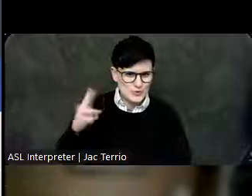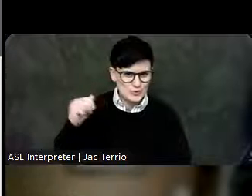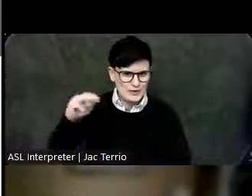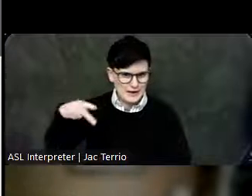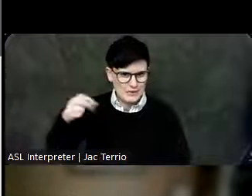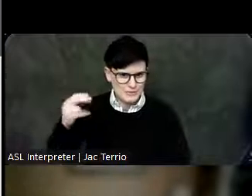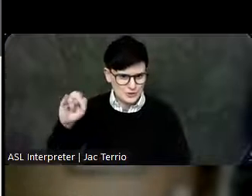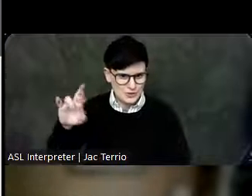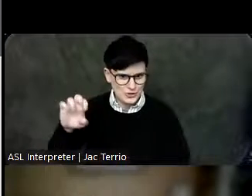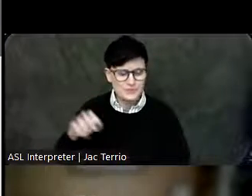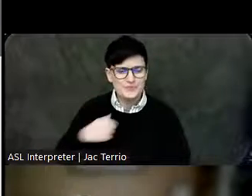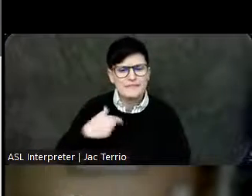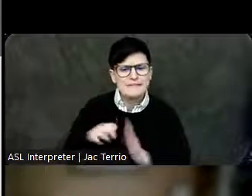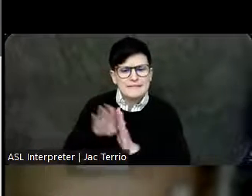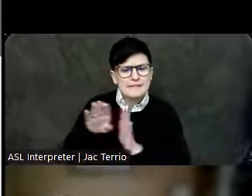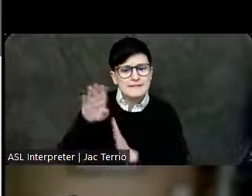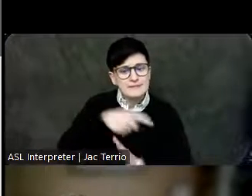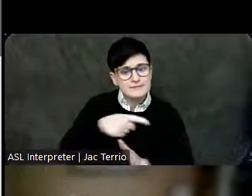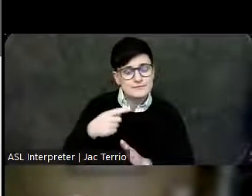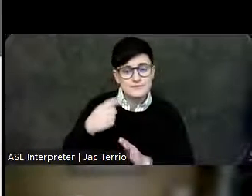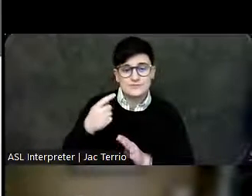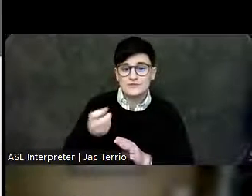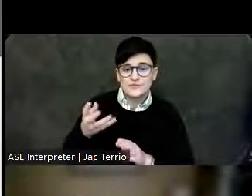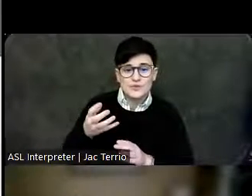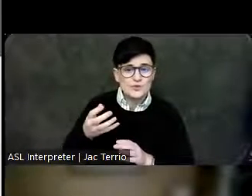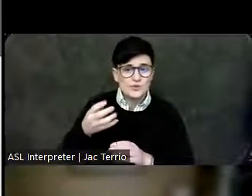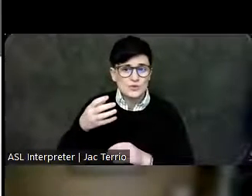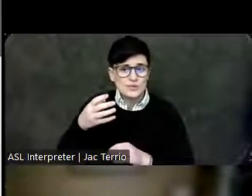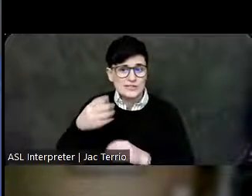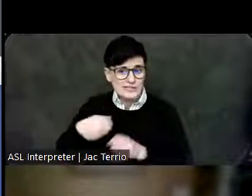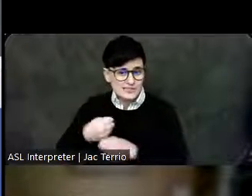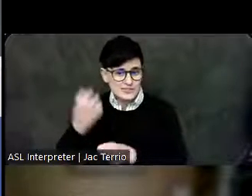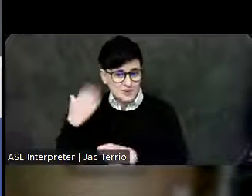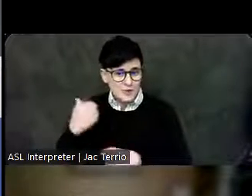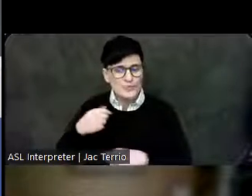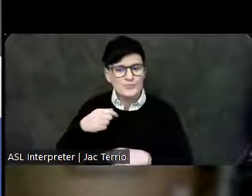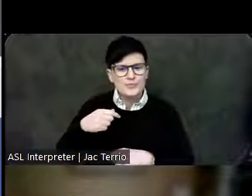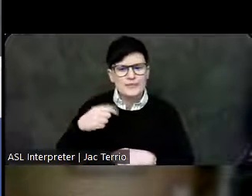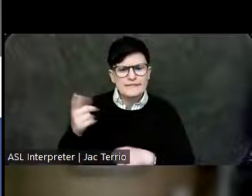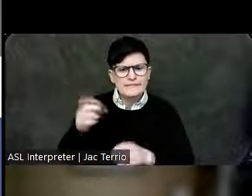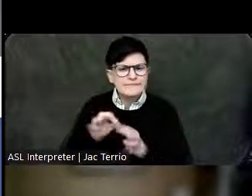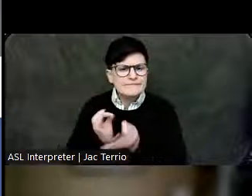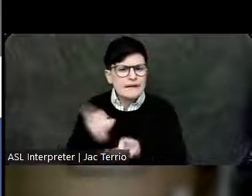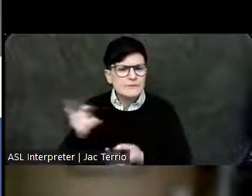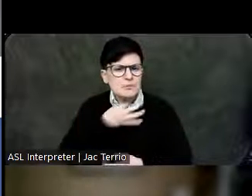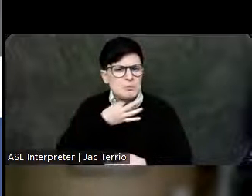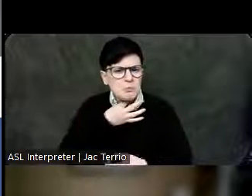ago. We had another one of these sessions and families were curious about what to do when you